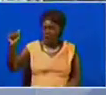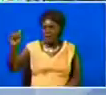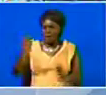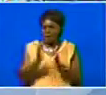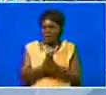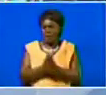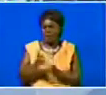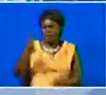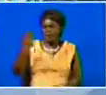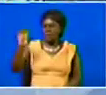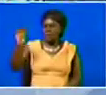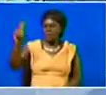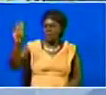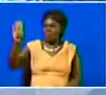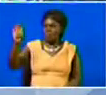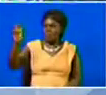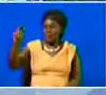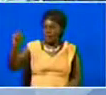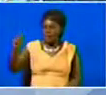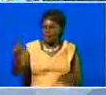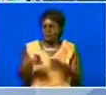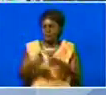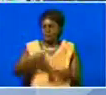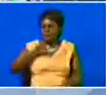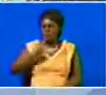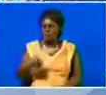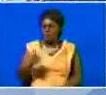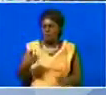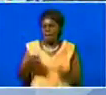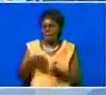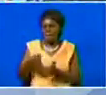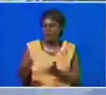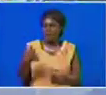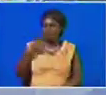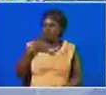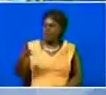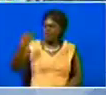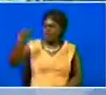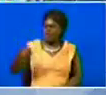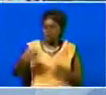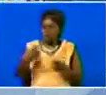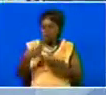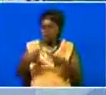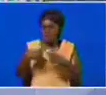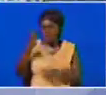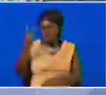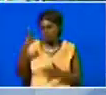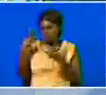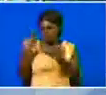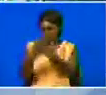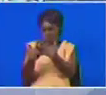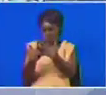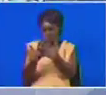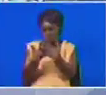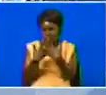Ruben Cheruyot Ruto. Matsanza was ordered to pay a fine of 400,000 shillings or 2 years in jail